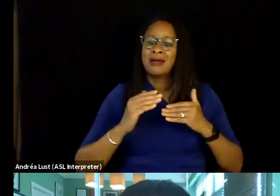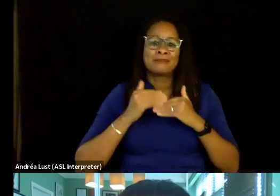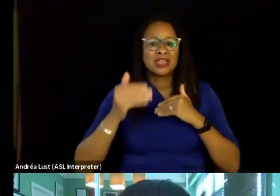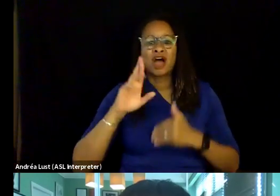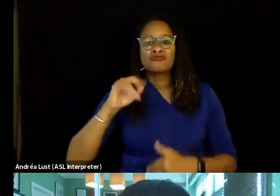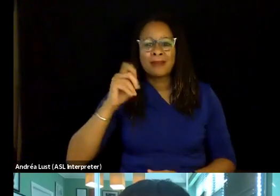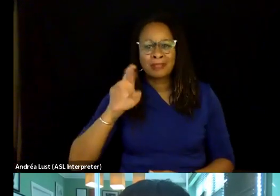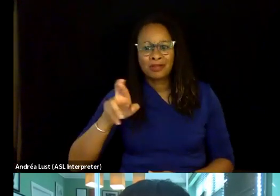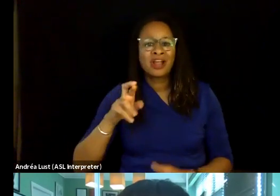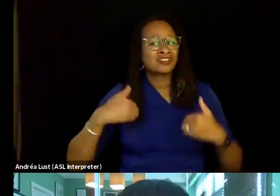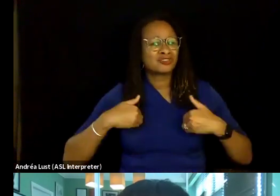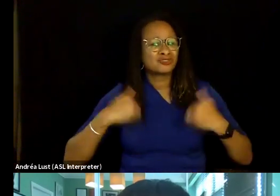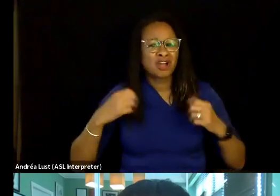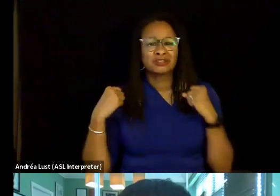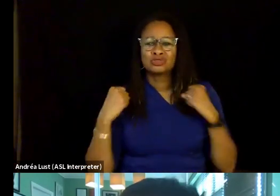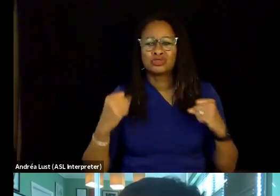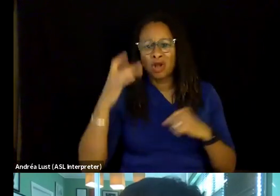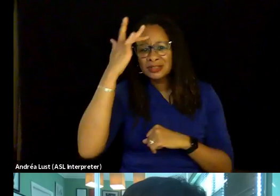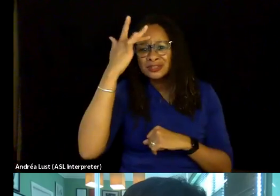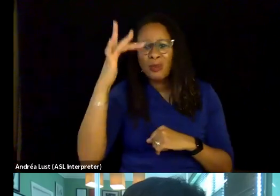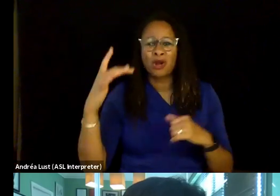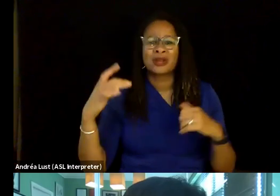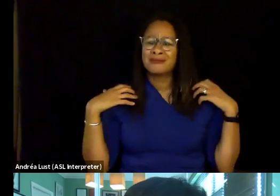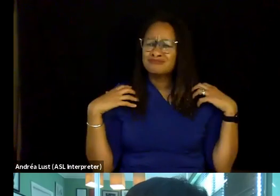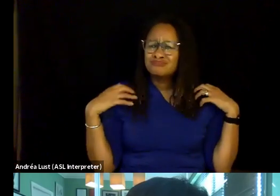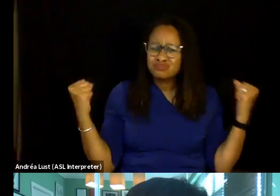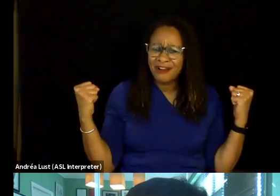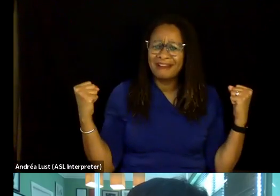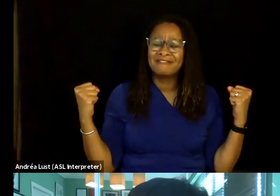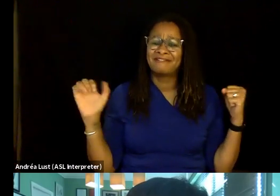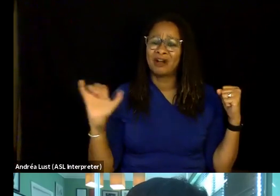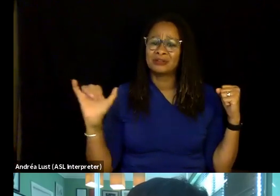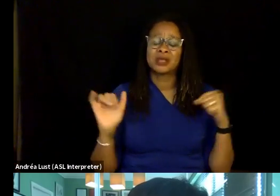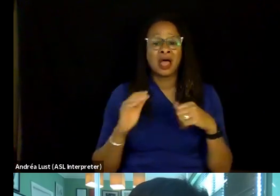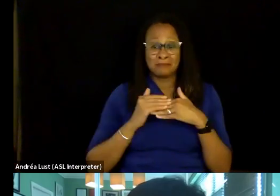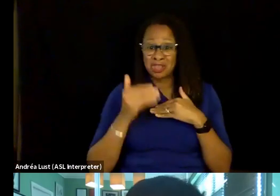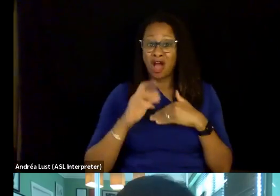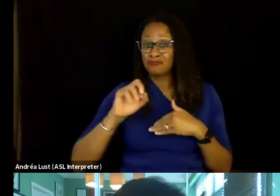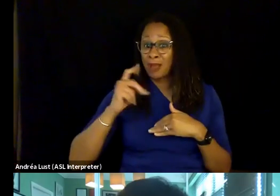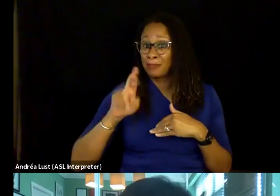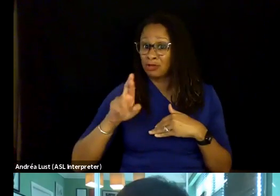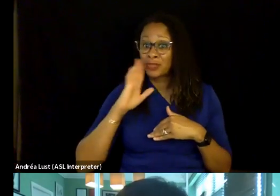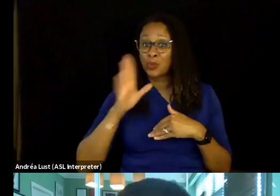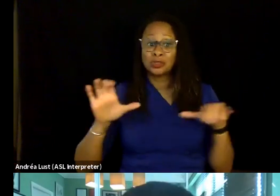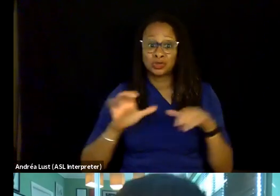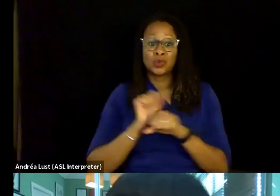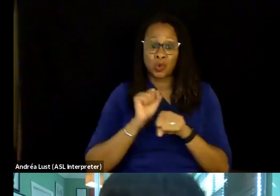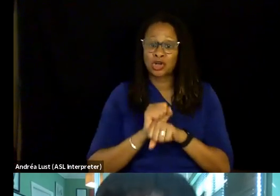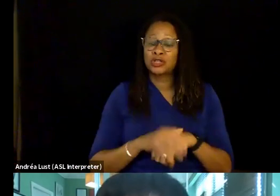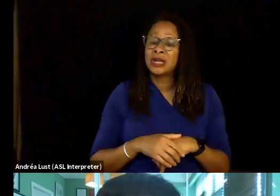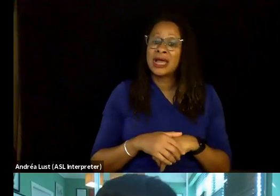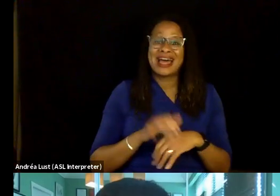strong and they're smart and they're brave. So beyond Rappler, they'll do their work. And that is a real legacy, training